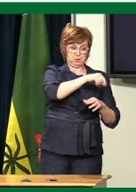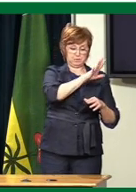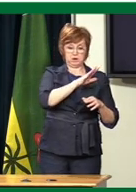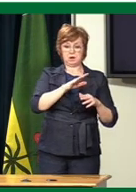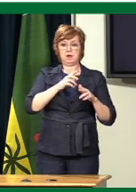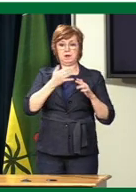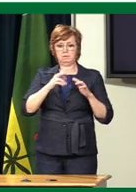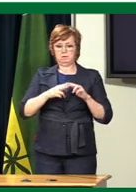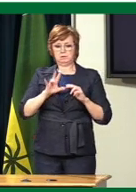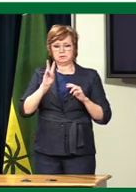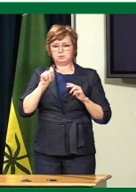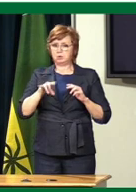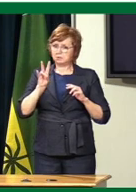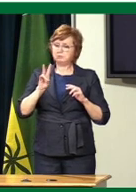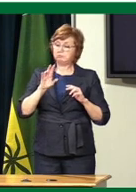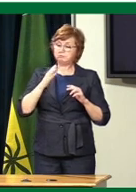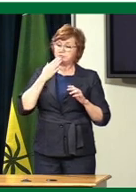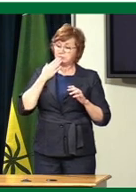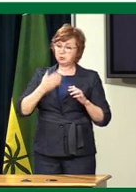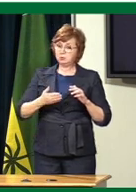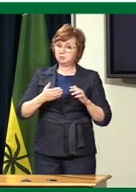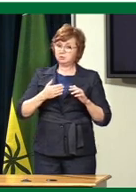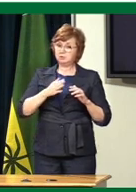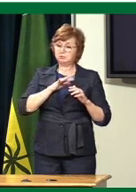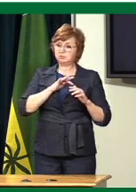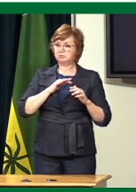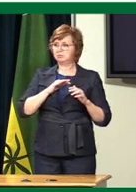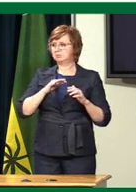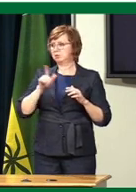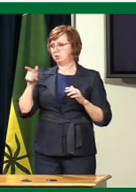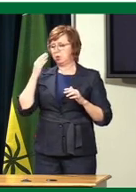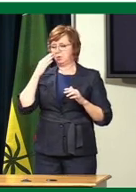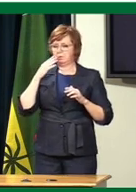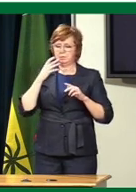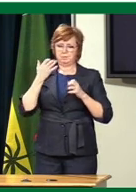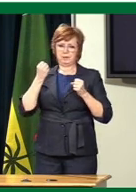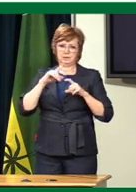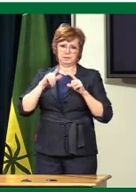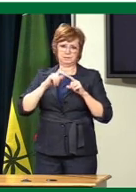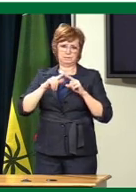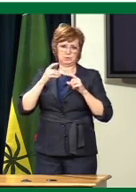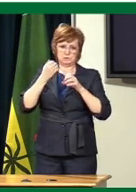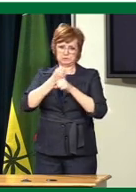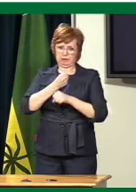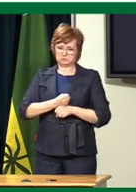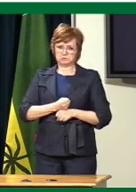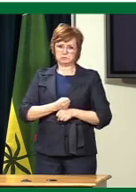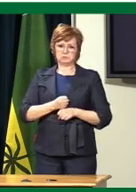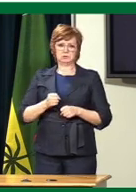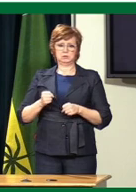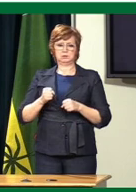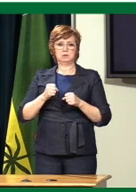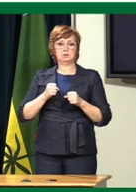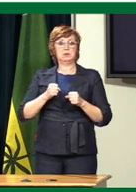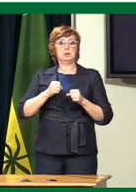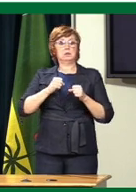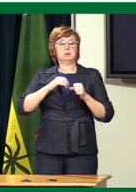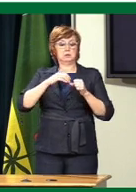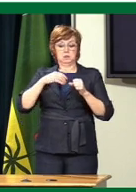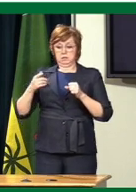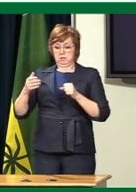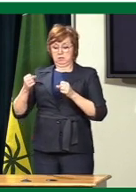up. But there's a lot of other metrics, as you know, Stephanie, like with respect to the case positivity rate and testing, which is